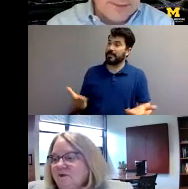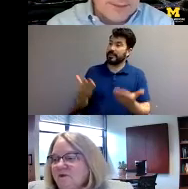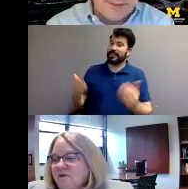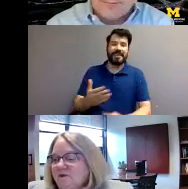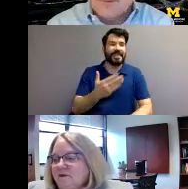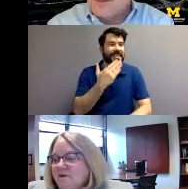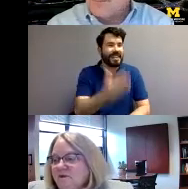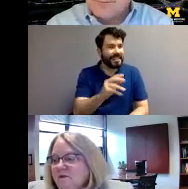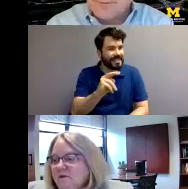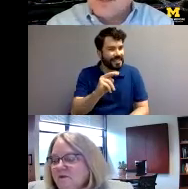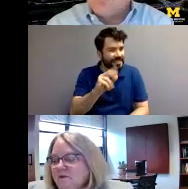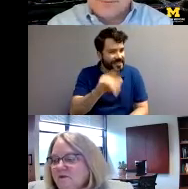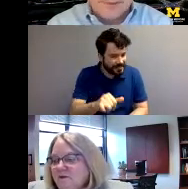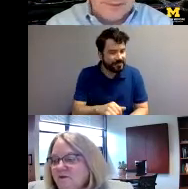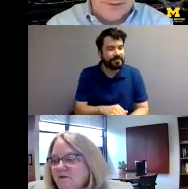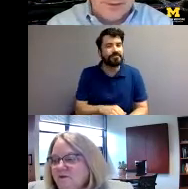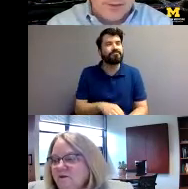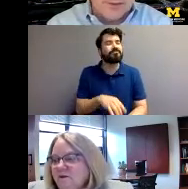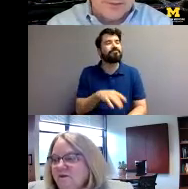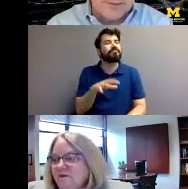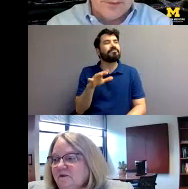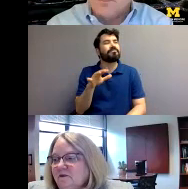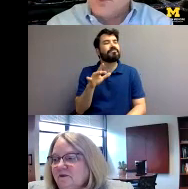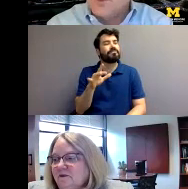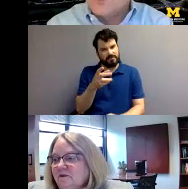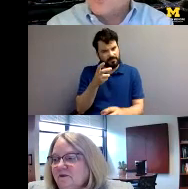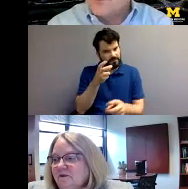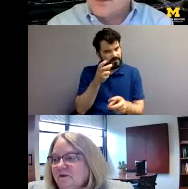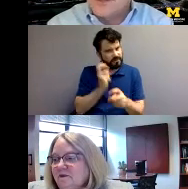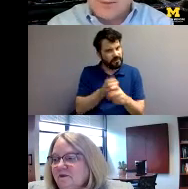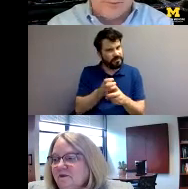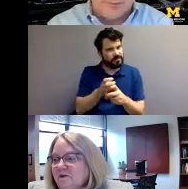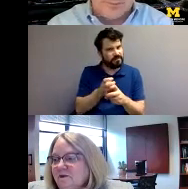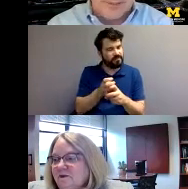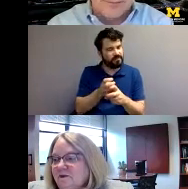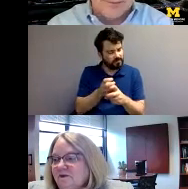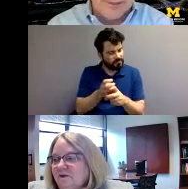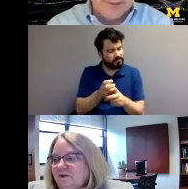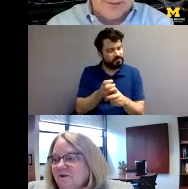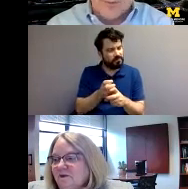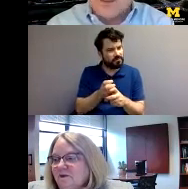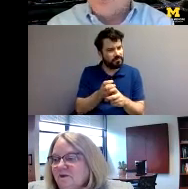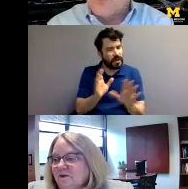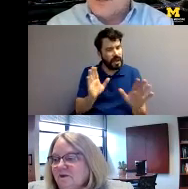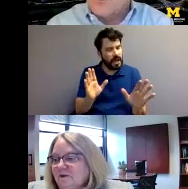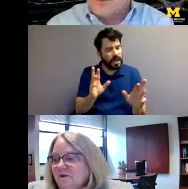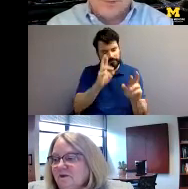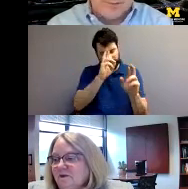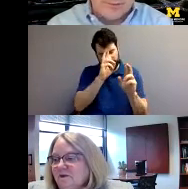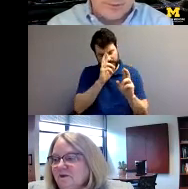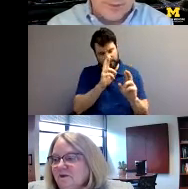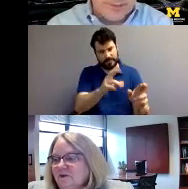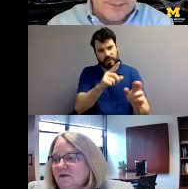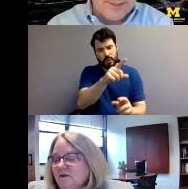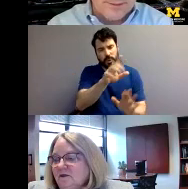thanks, Nancy. And this is a hard question, so I also respect if you want to think further, but there